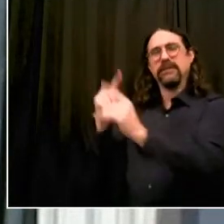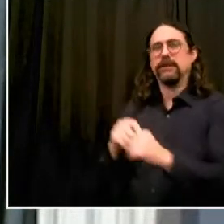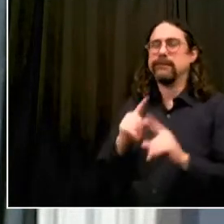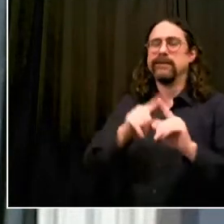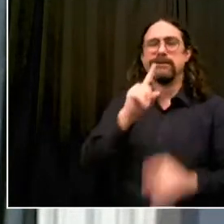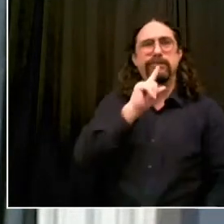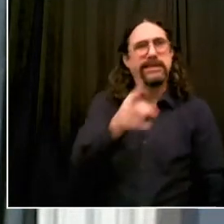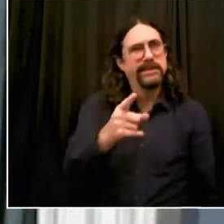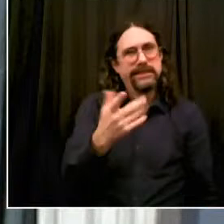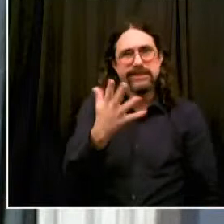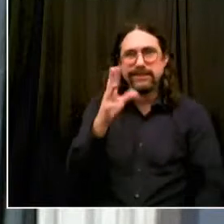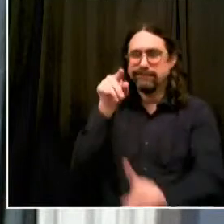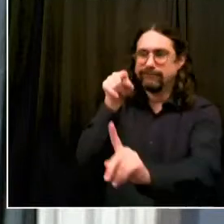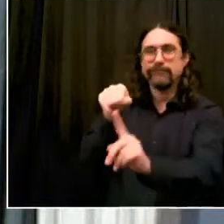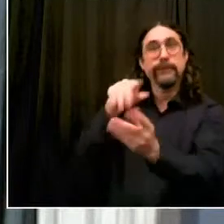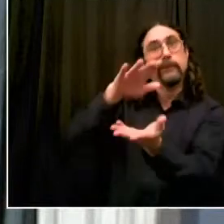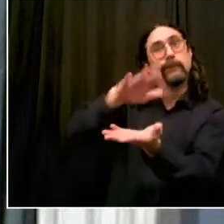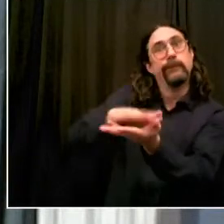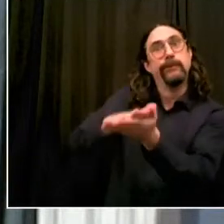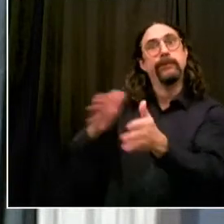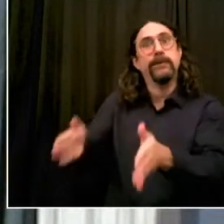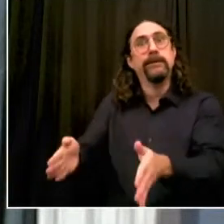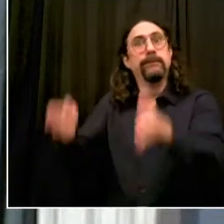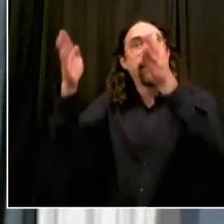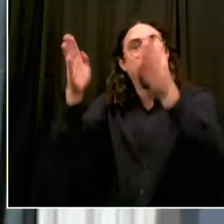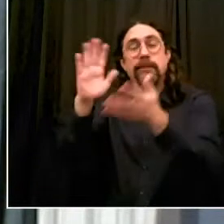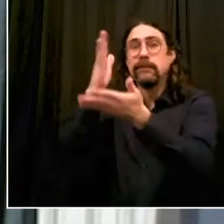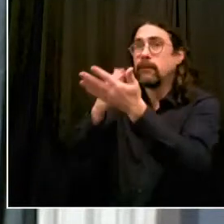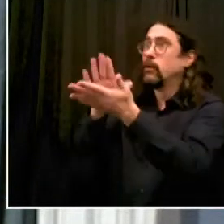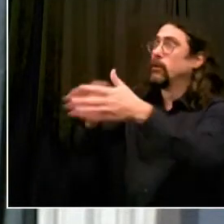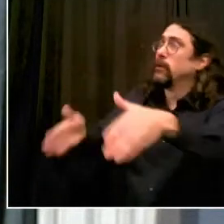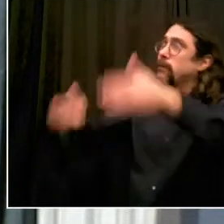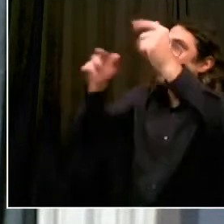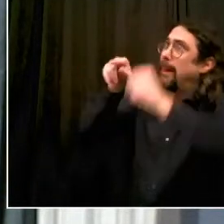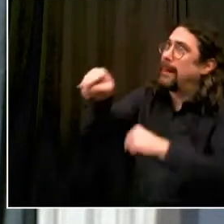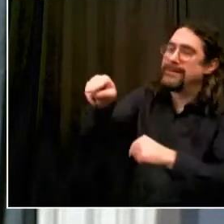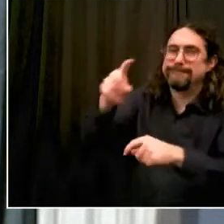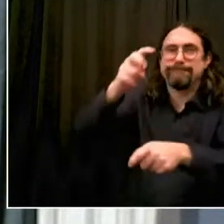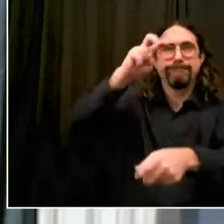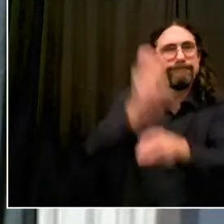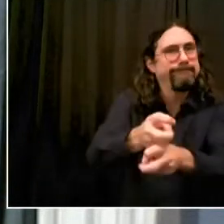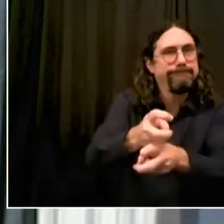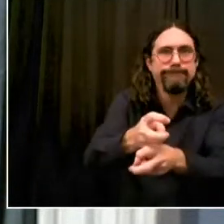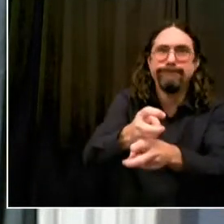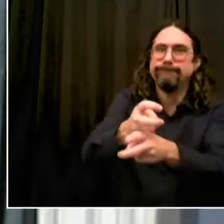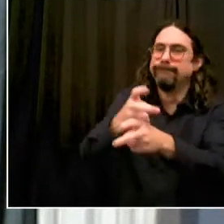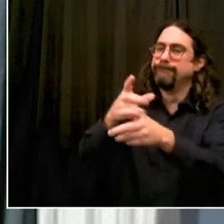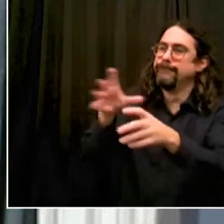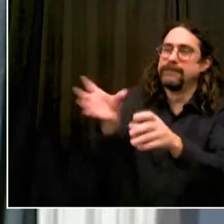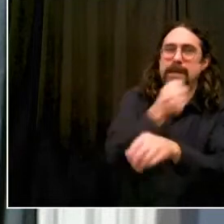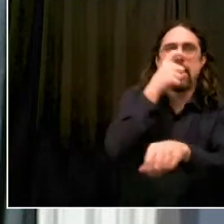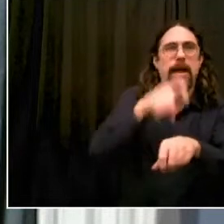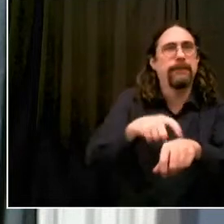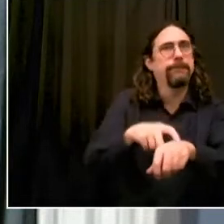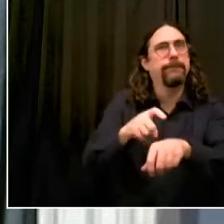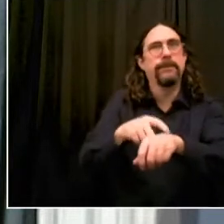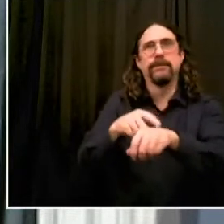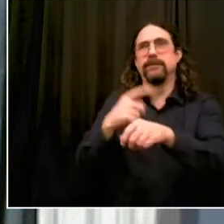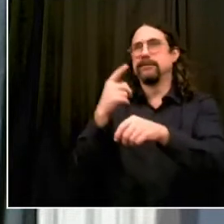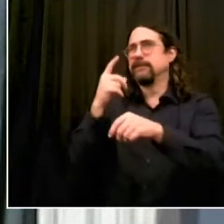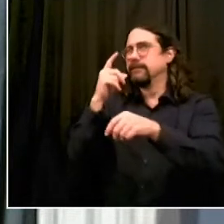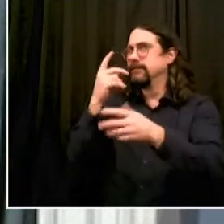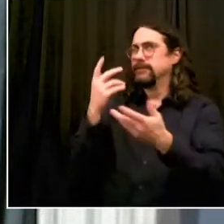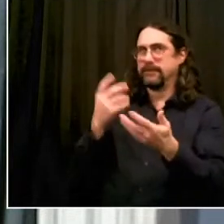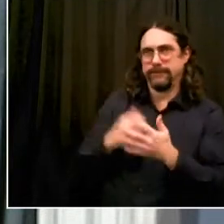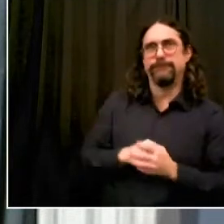kind of disparity and are working very hard to make sure that we're really solving for those disparate circumstances. That